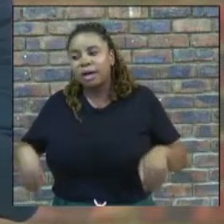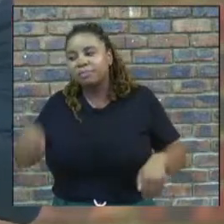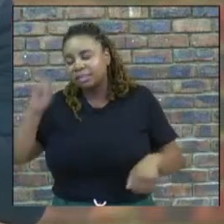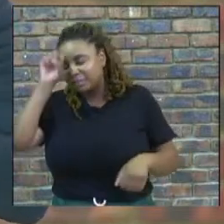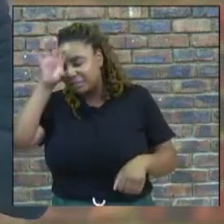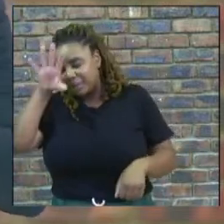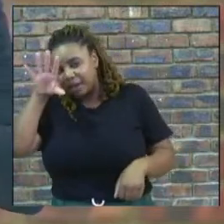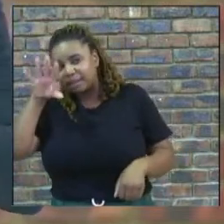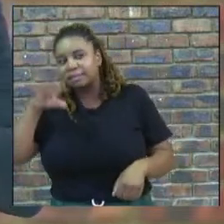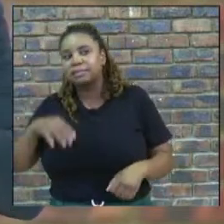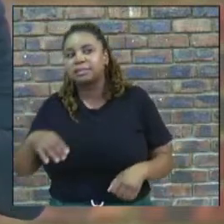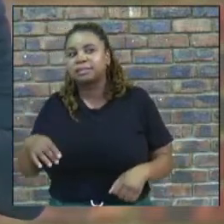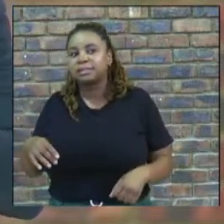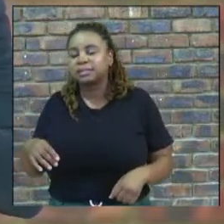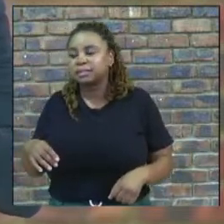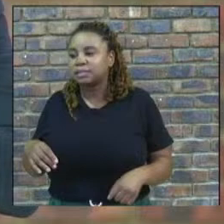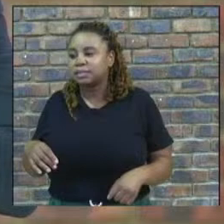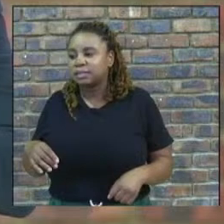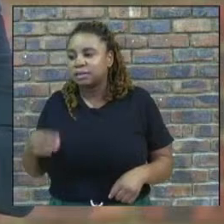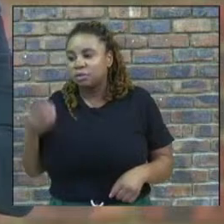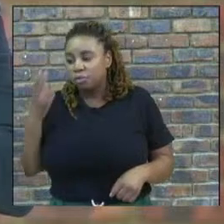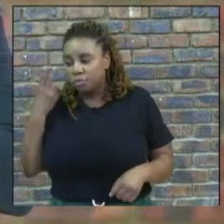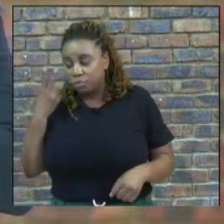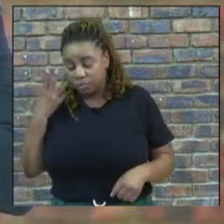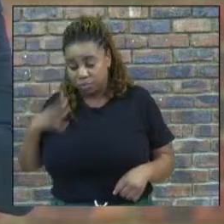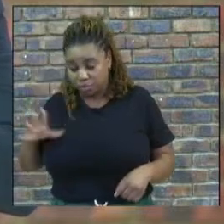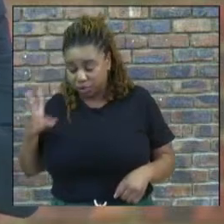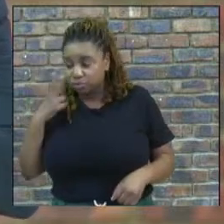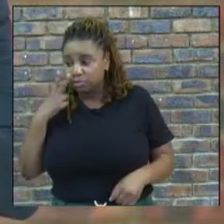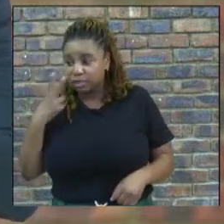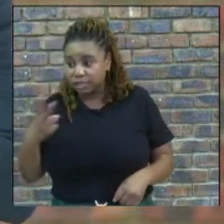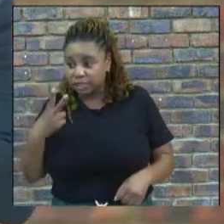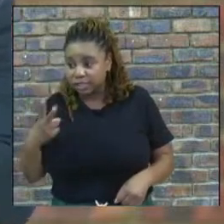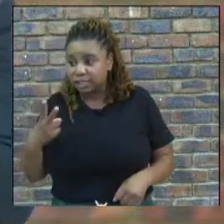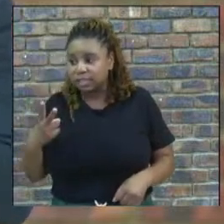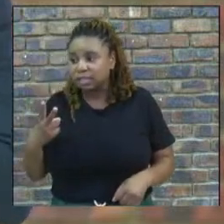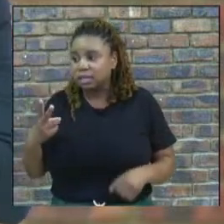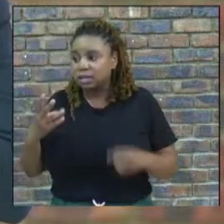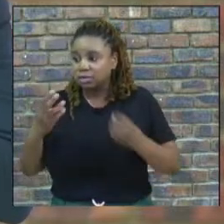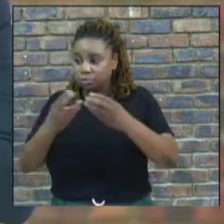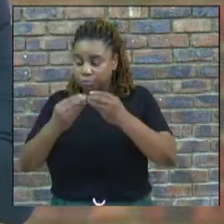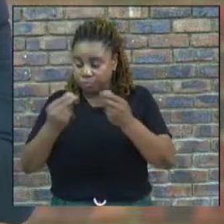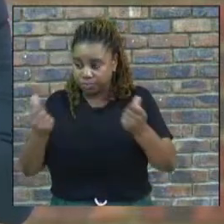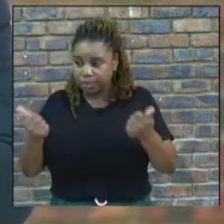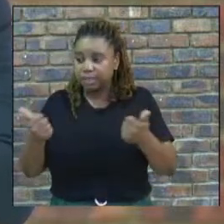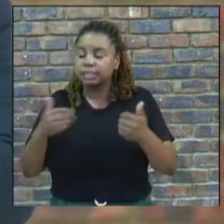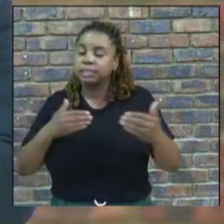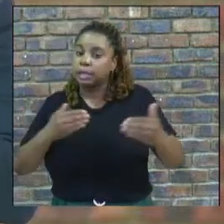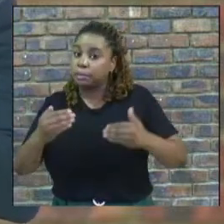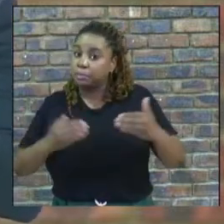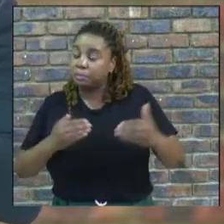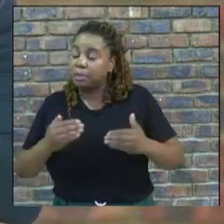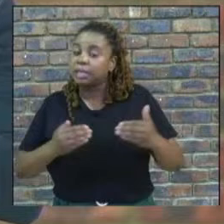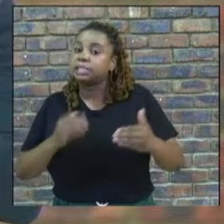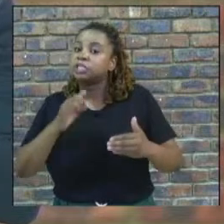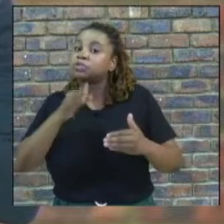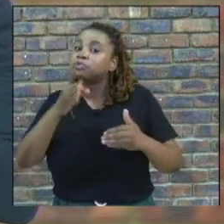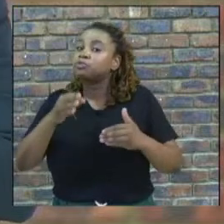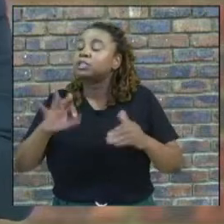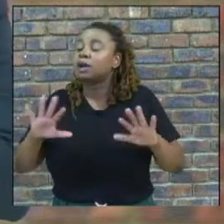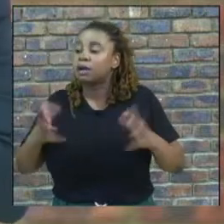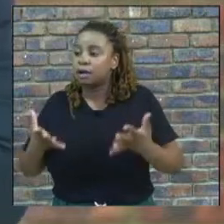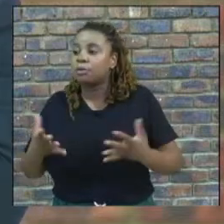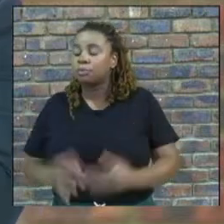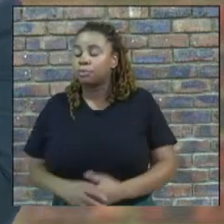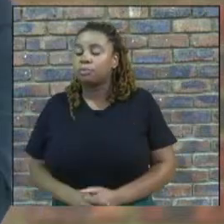also be good for us to see how that part is going to be managed in the future around the end of